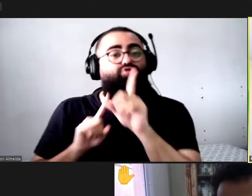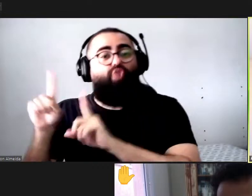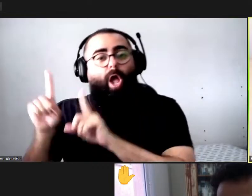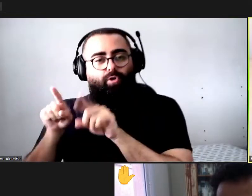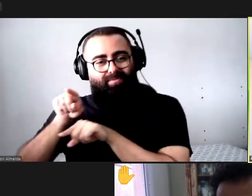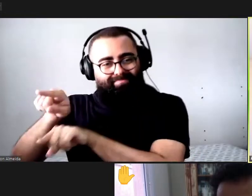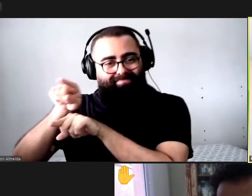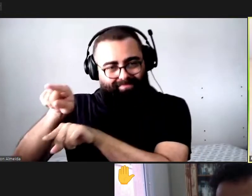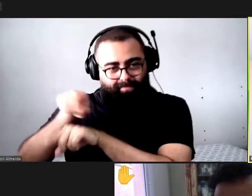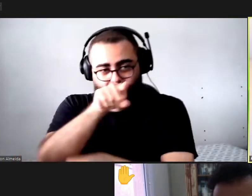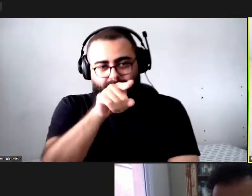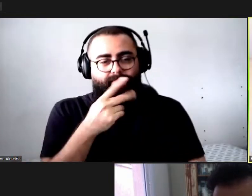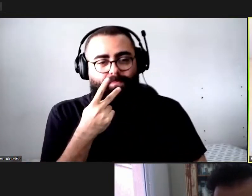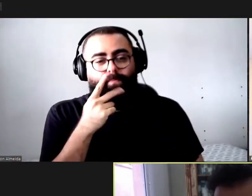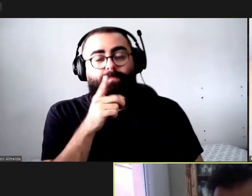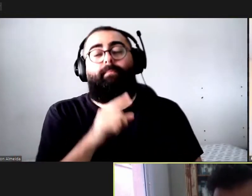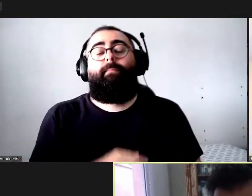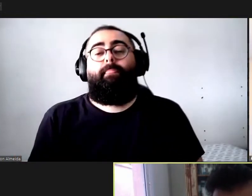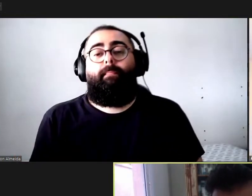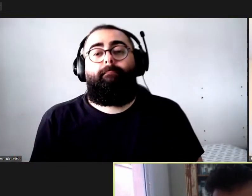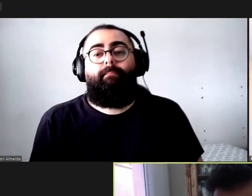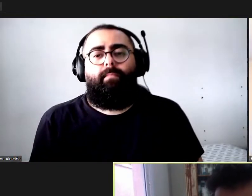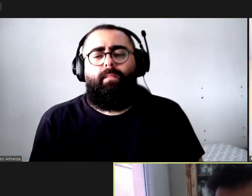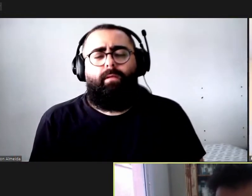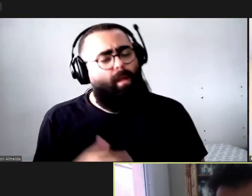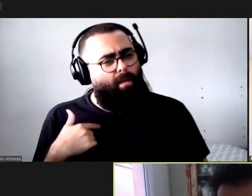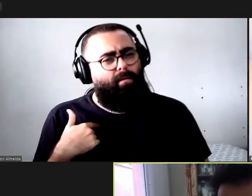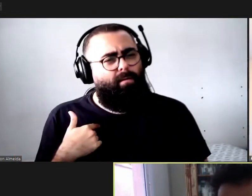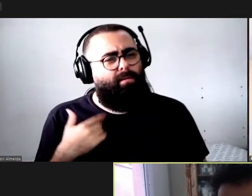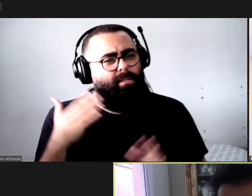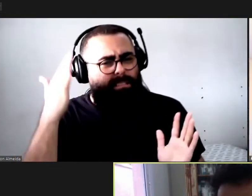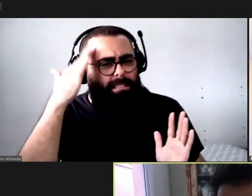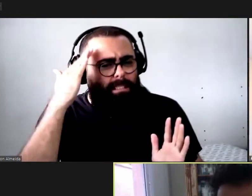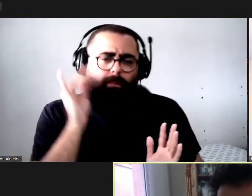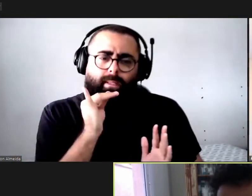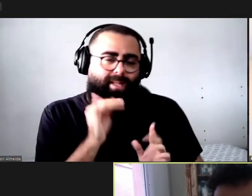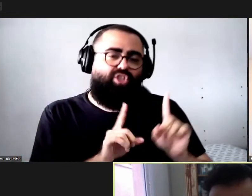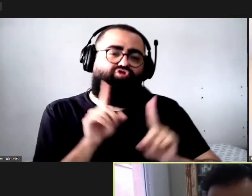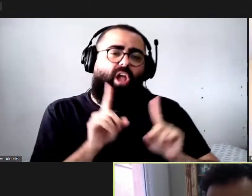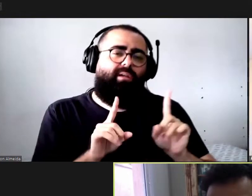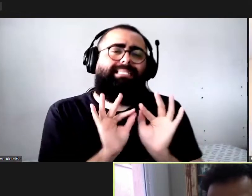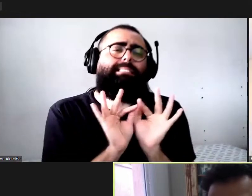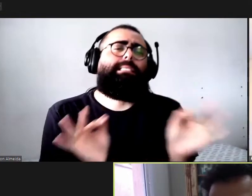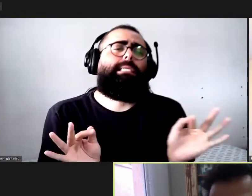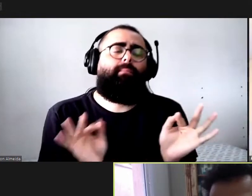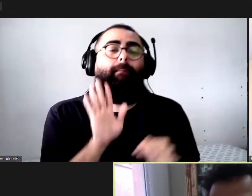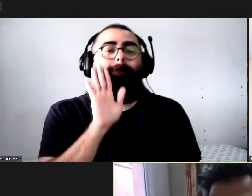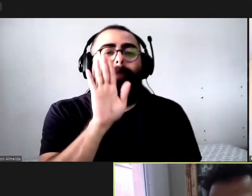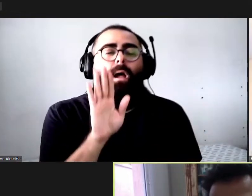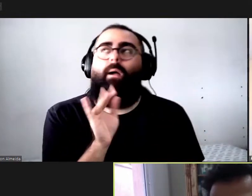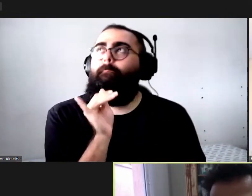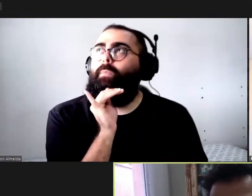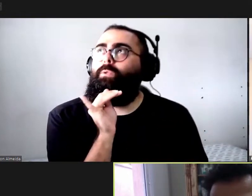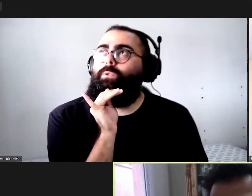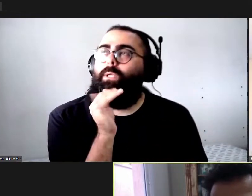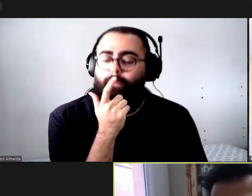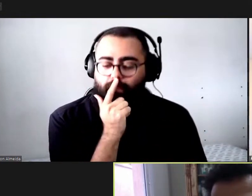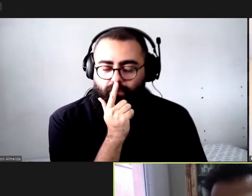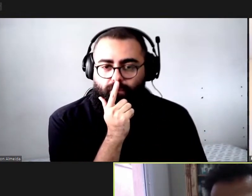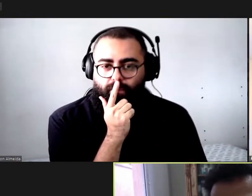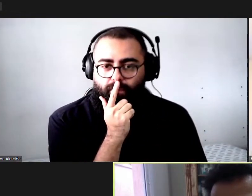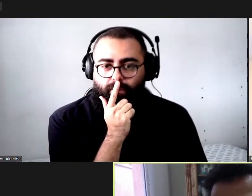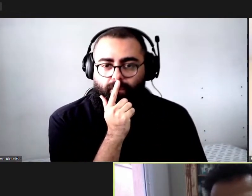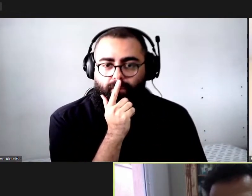I think I know it's just a simple example, but I checked that the tongue